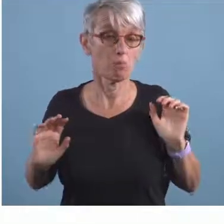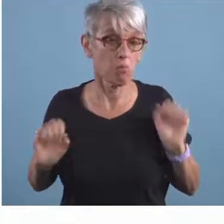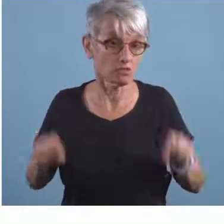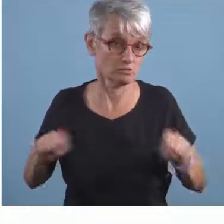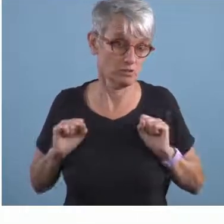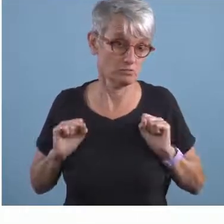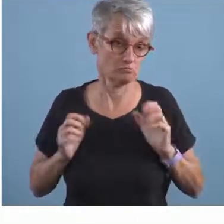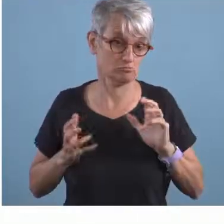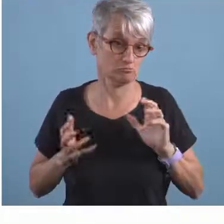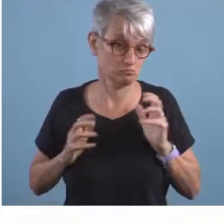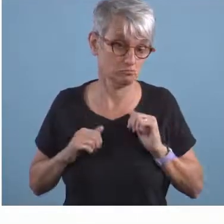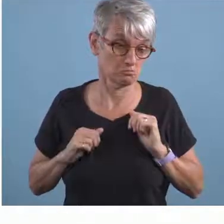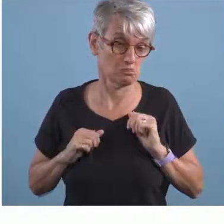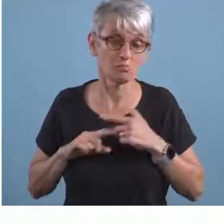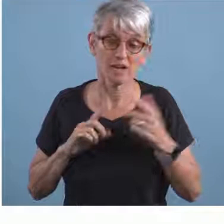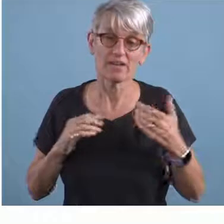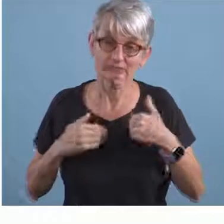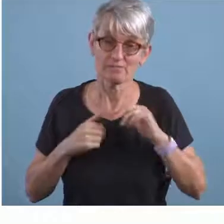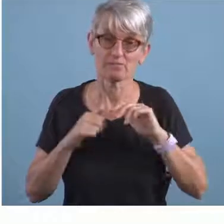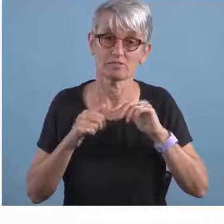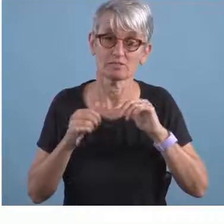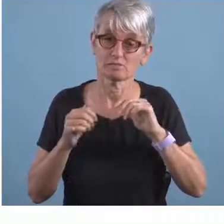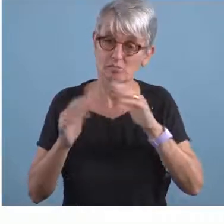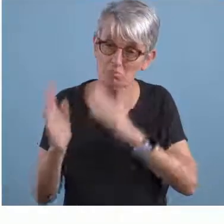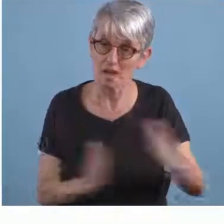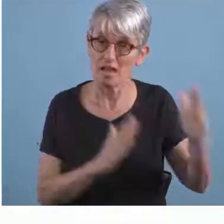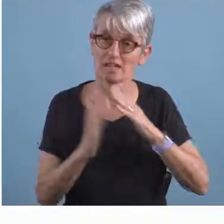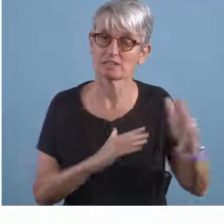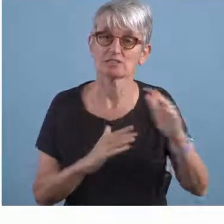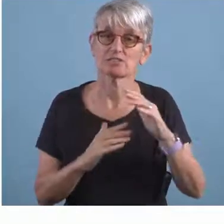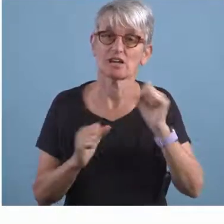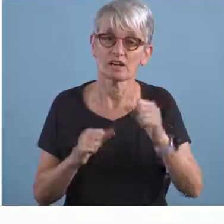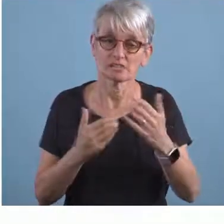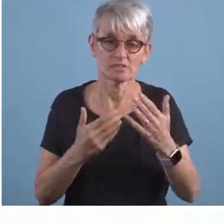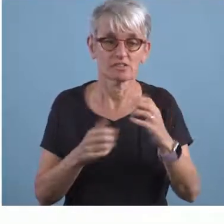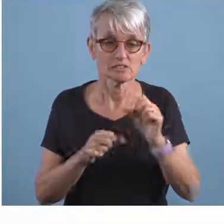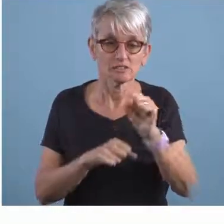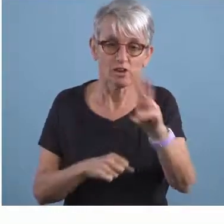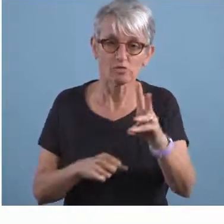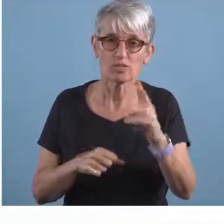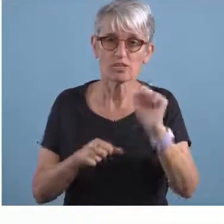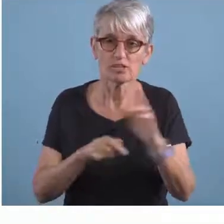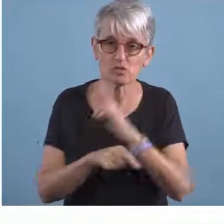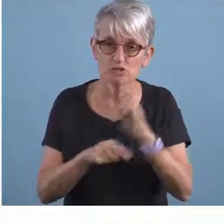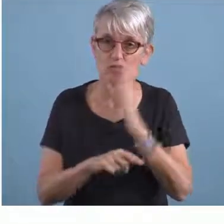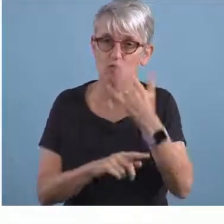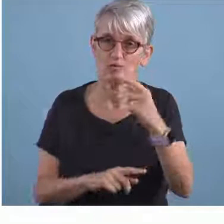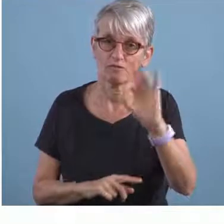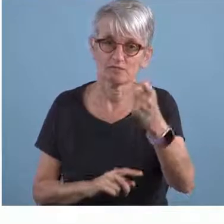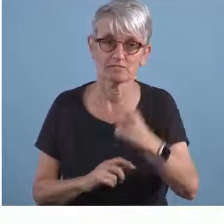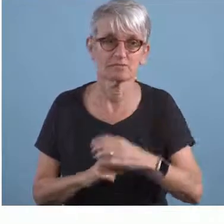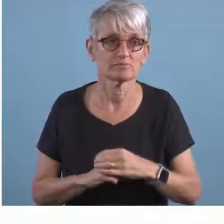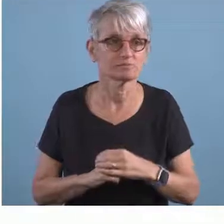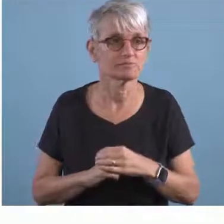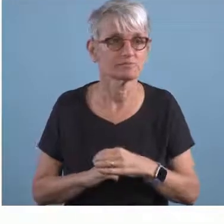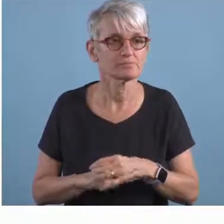down, but there are resources and increasingly easy to use software platforms to